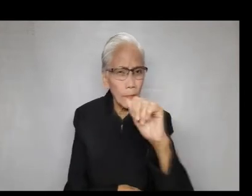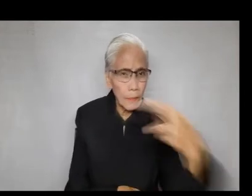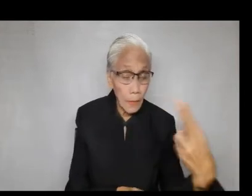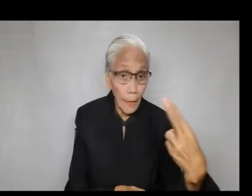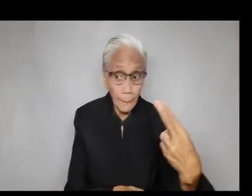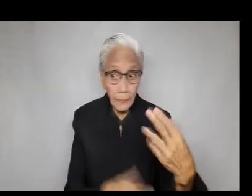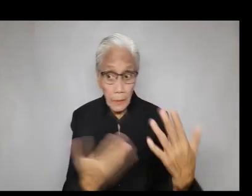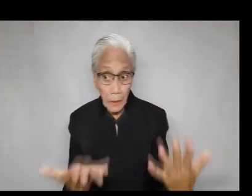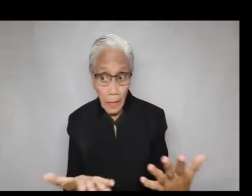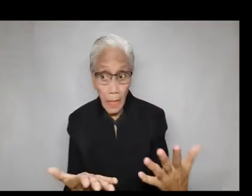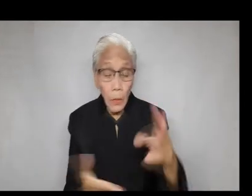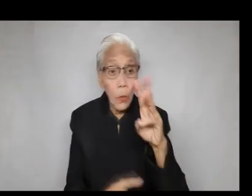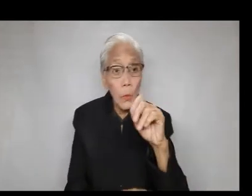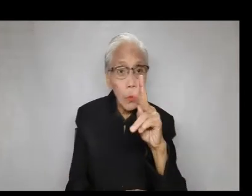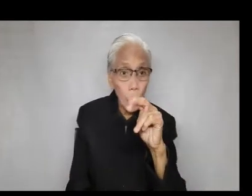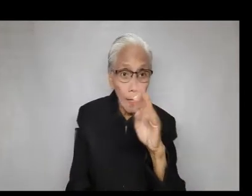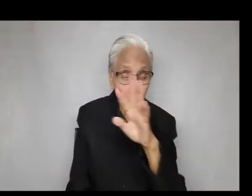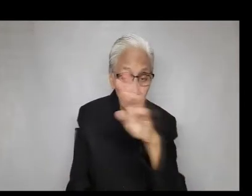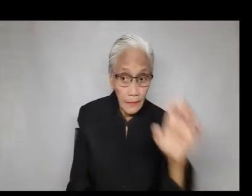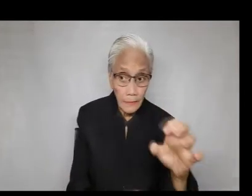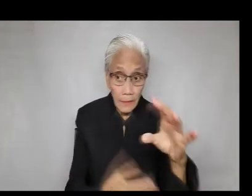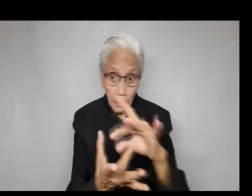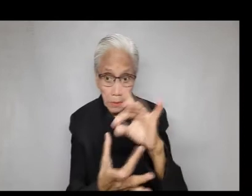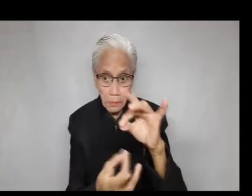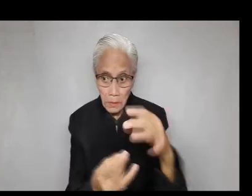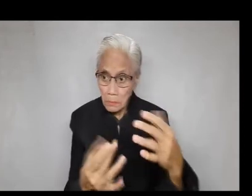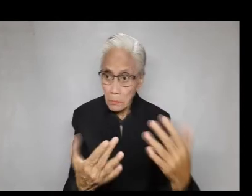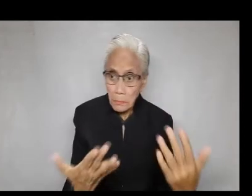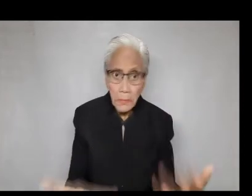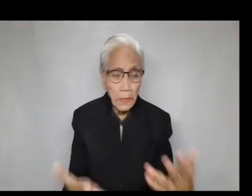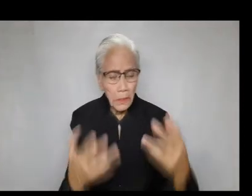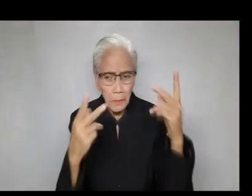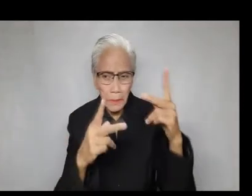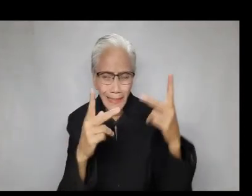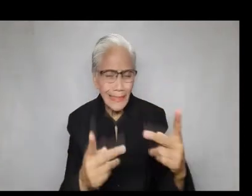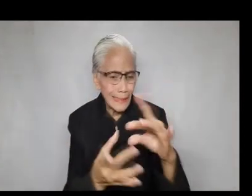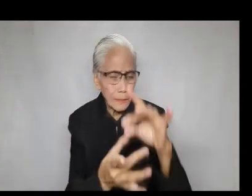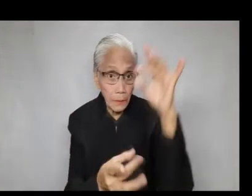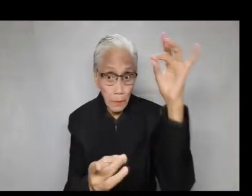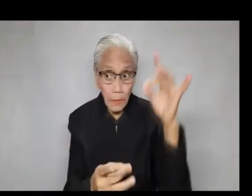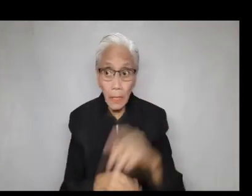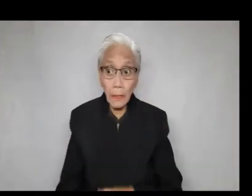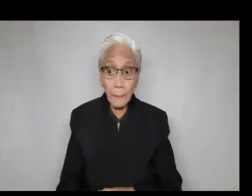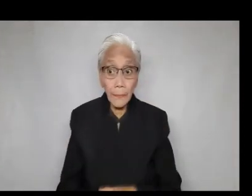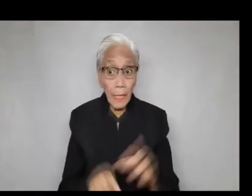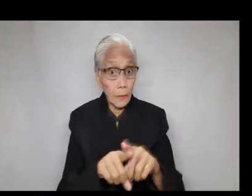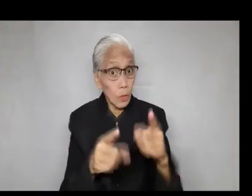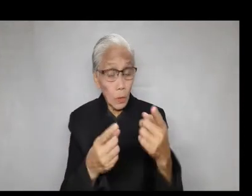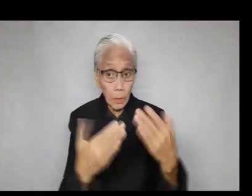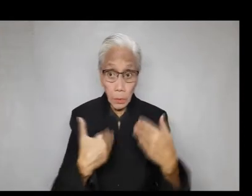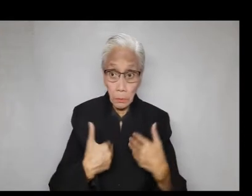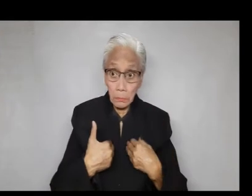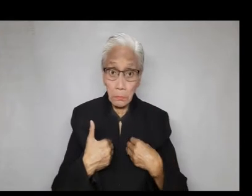do you have what I call the Oprah Winfrey spirituality, a heretical prosperity gospel